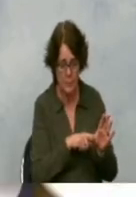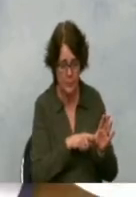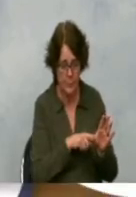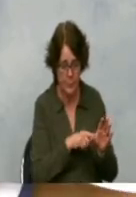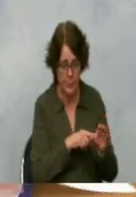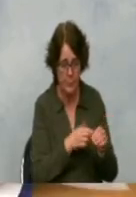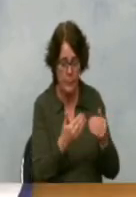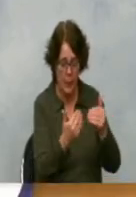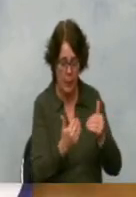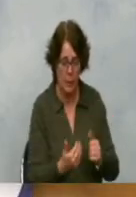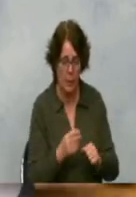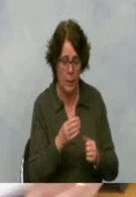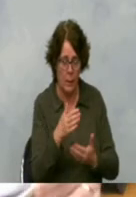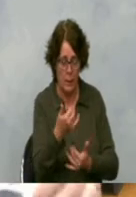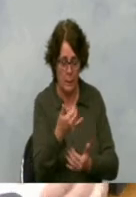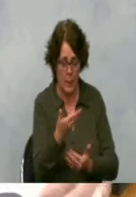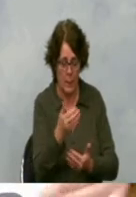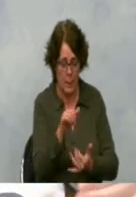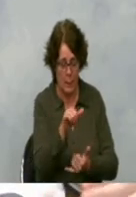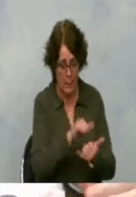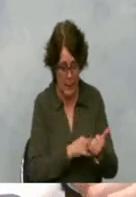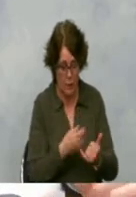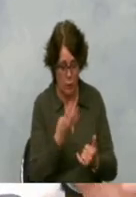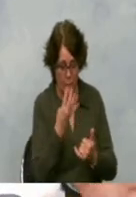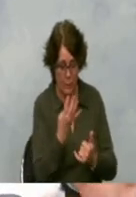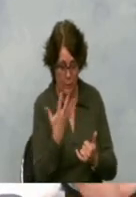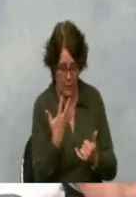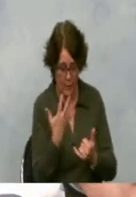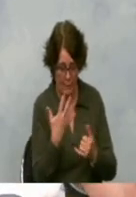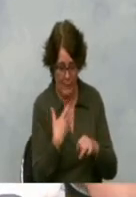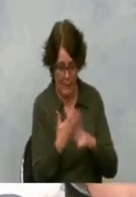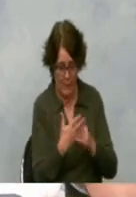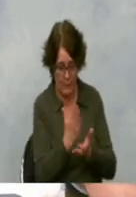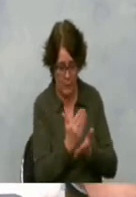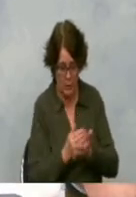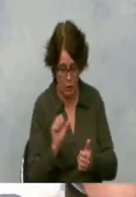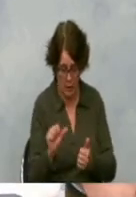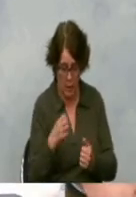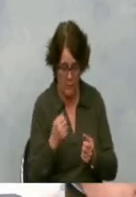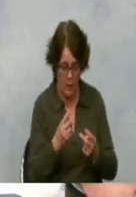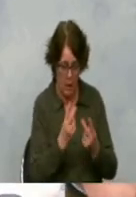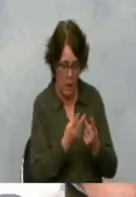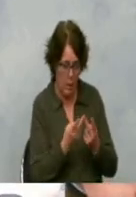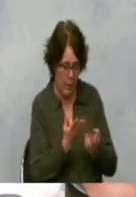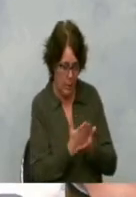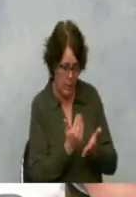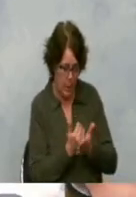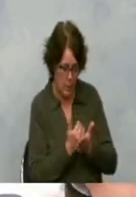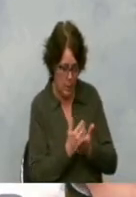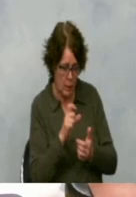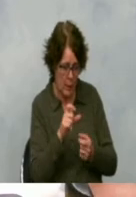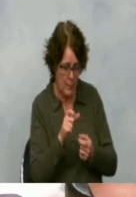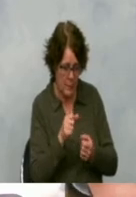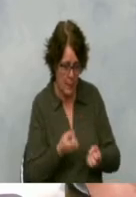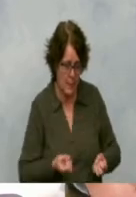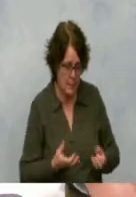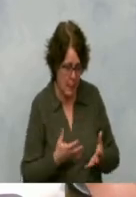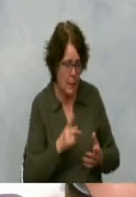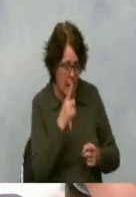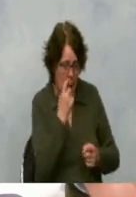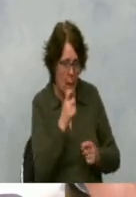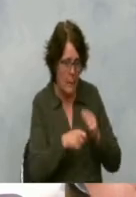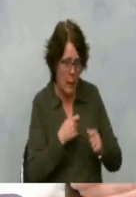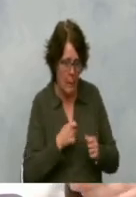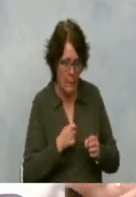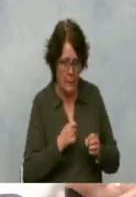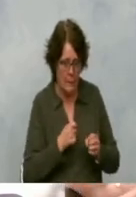page 45, and this is the end of section 6, there is another aspect to capital expenditure that can become lost